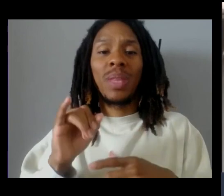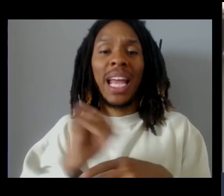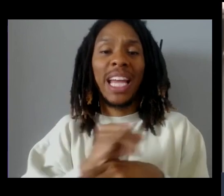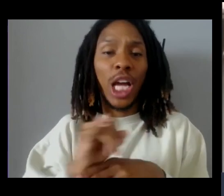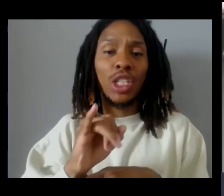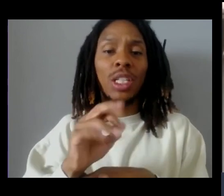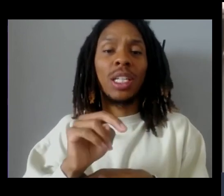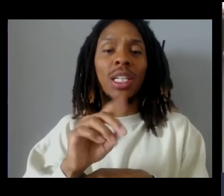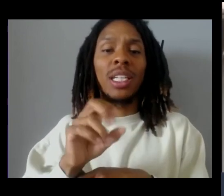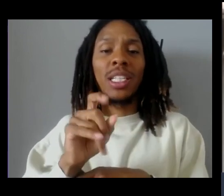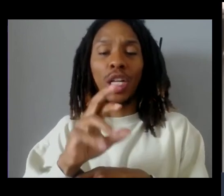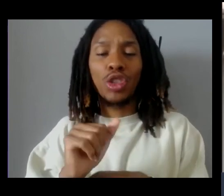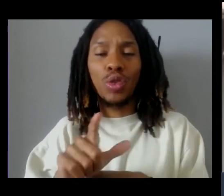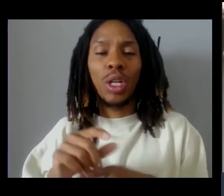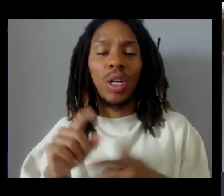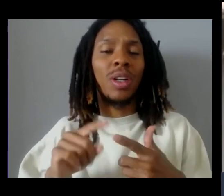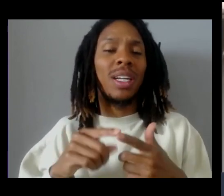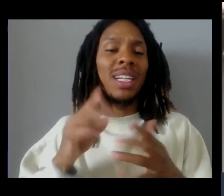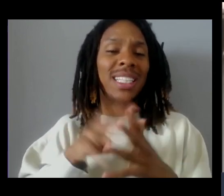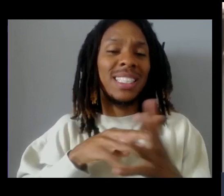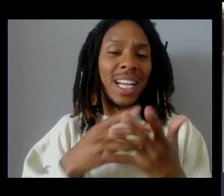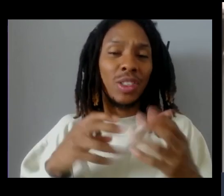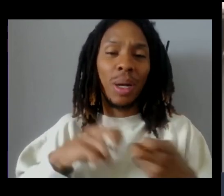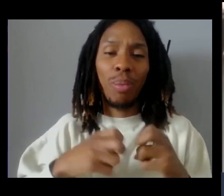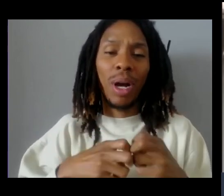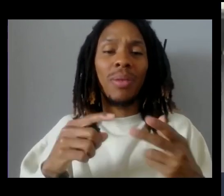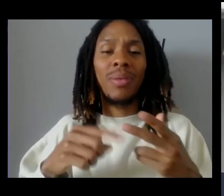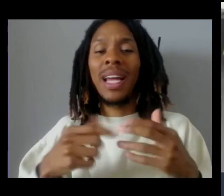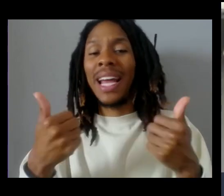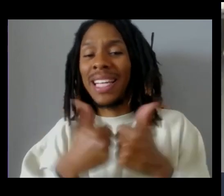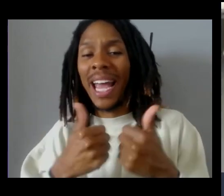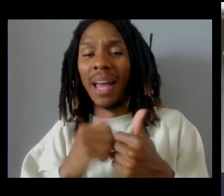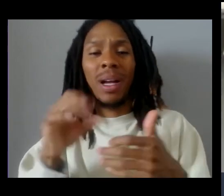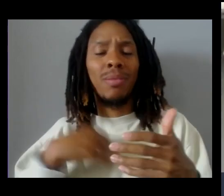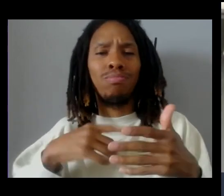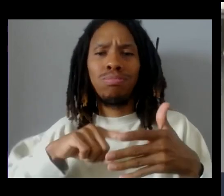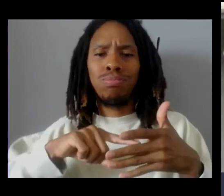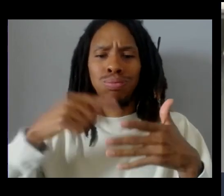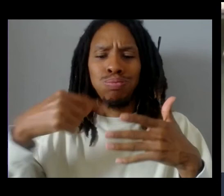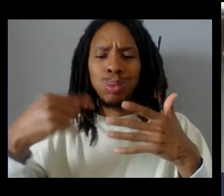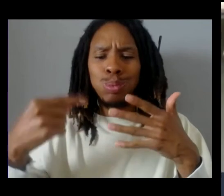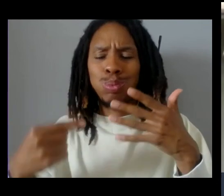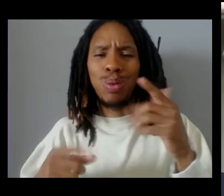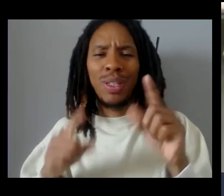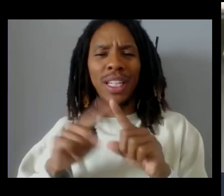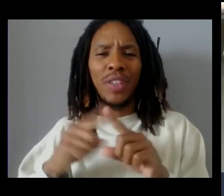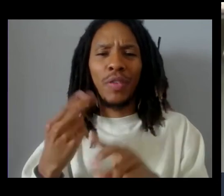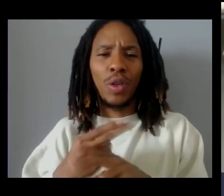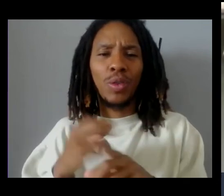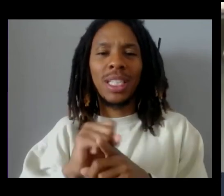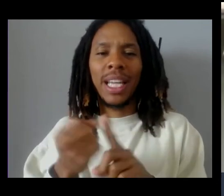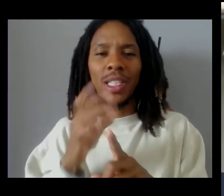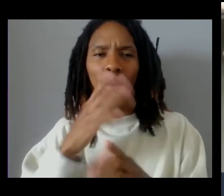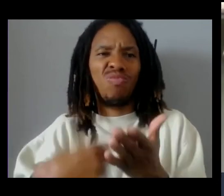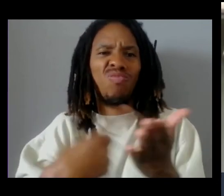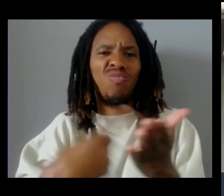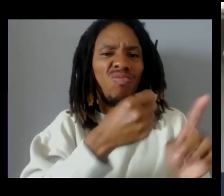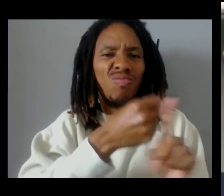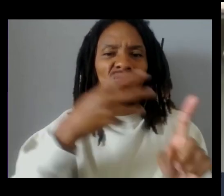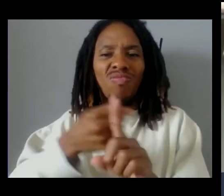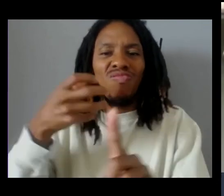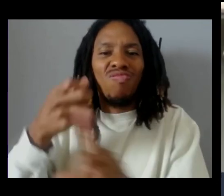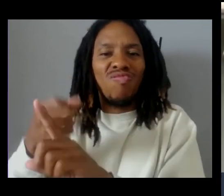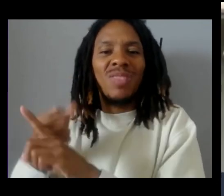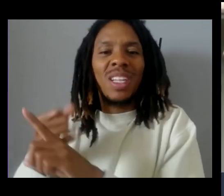scheduling problems, and to gaming companies. There's a huge variety of different kinds of use cases that'll be highlighted there. So that's another